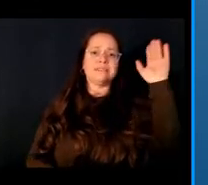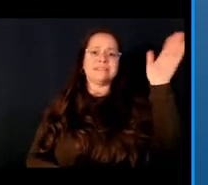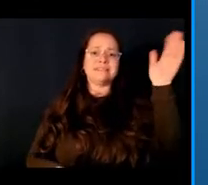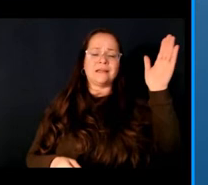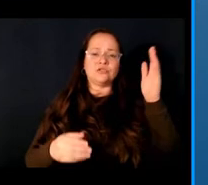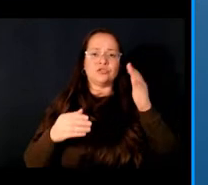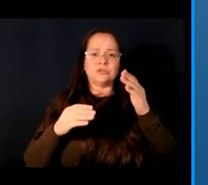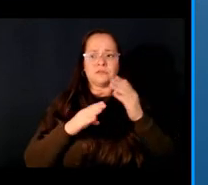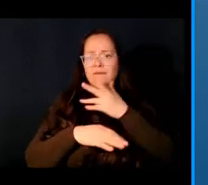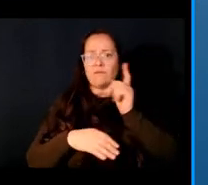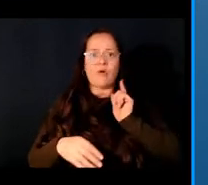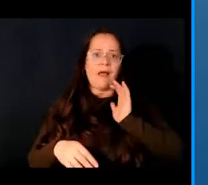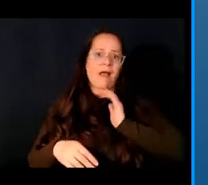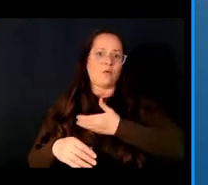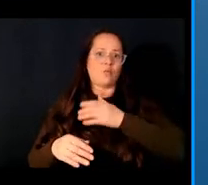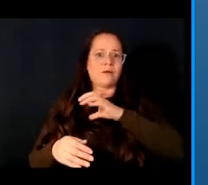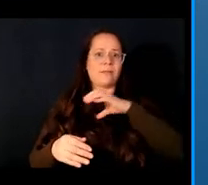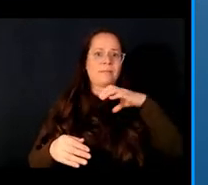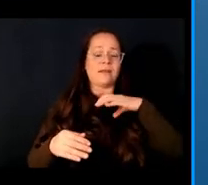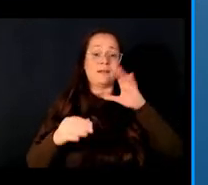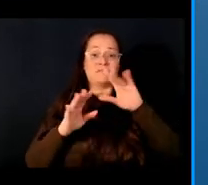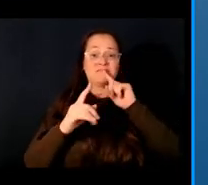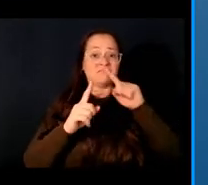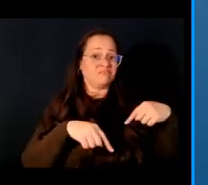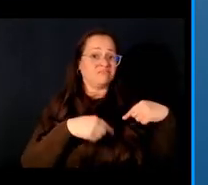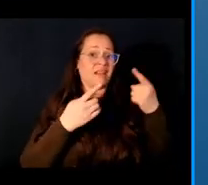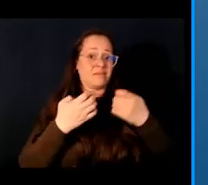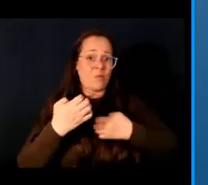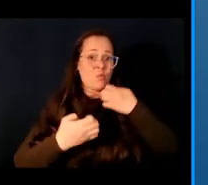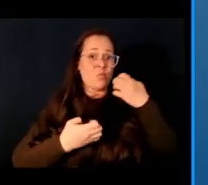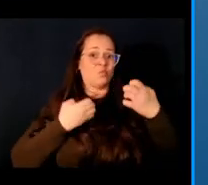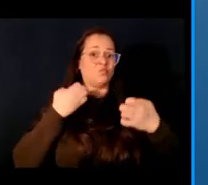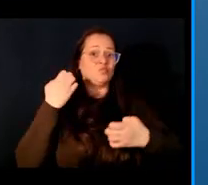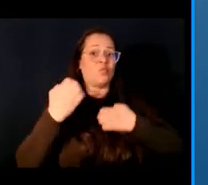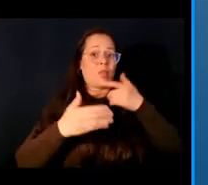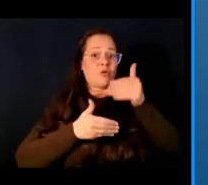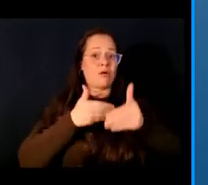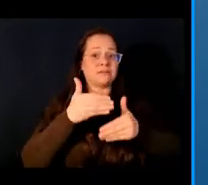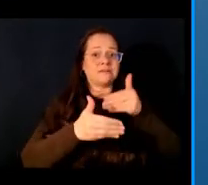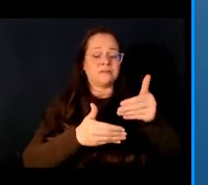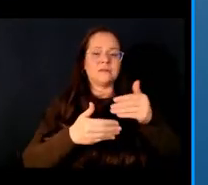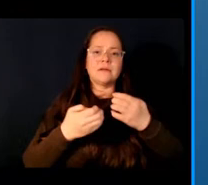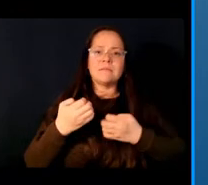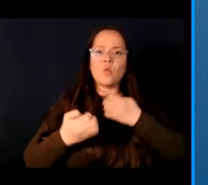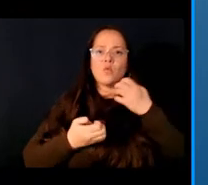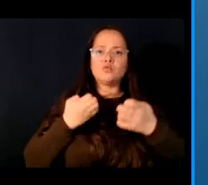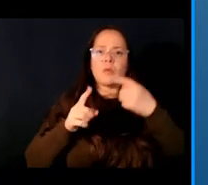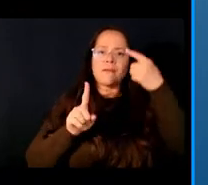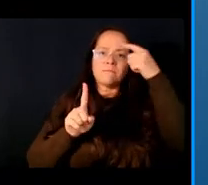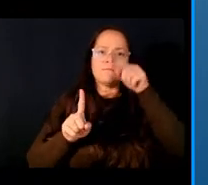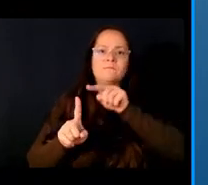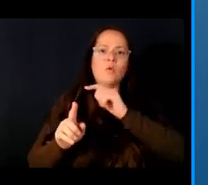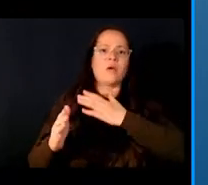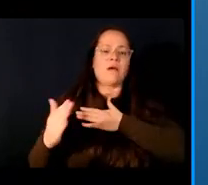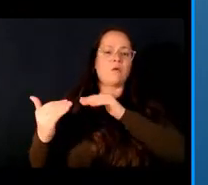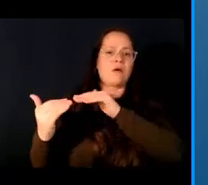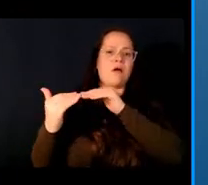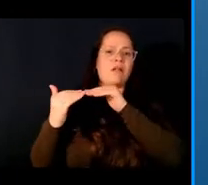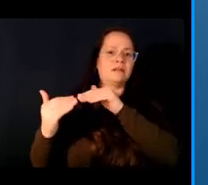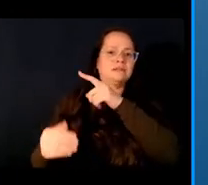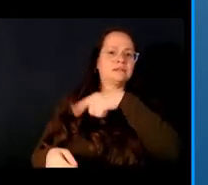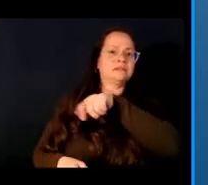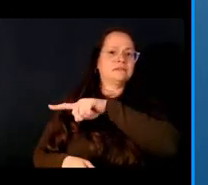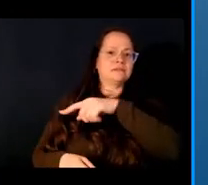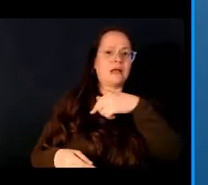committee this has been an emotional process and it's been emotional particularly for friends that I've had since I've been